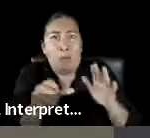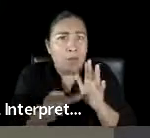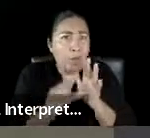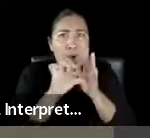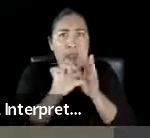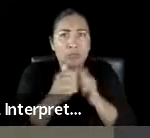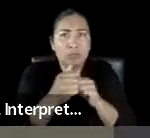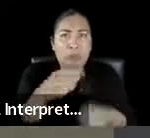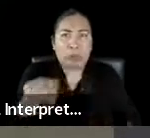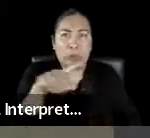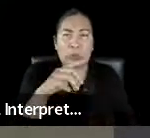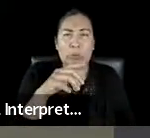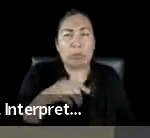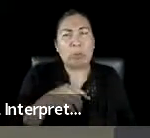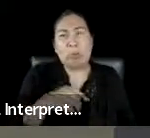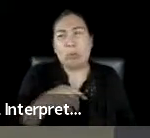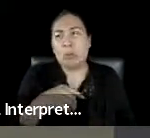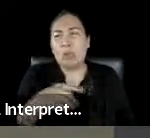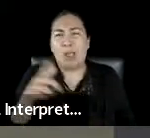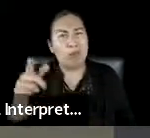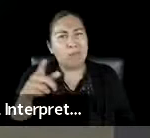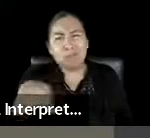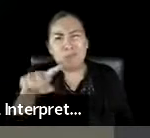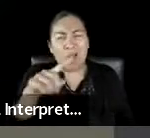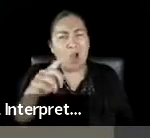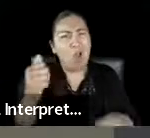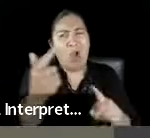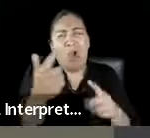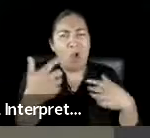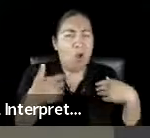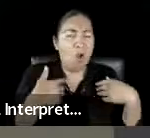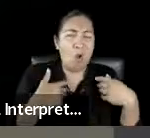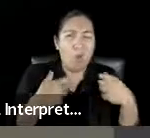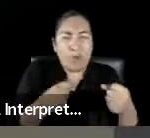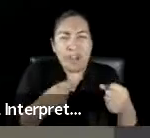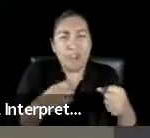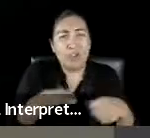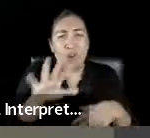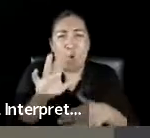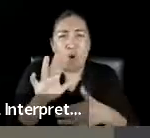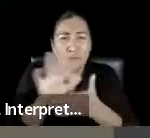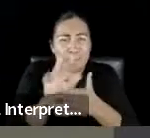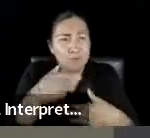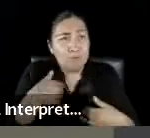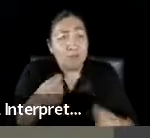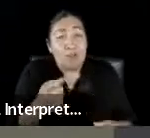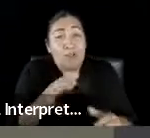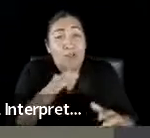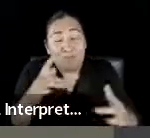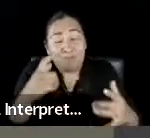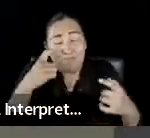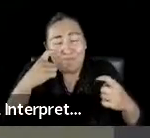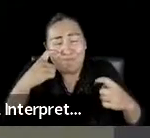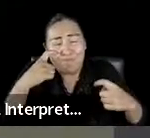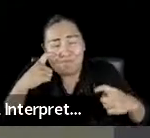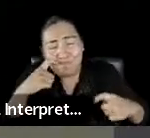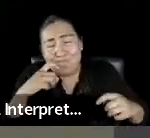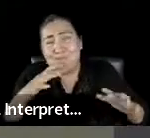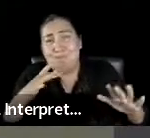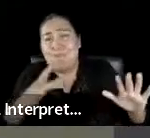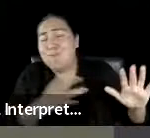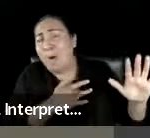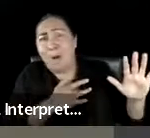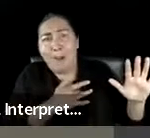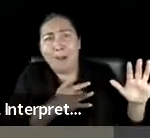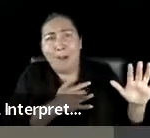you. They're so brave and moving. I literally had tears in my eyes